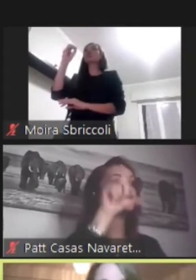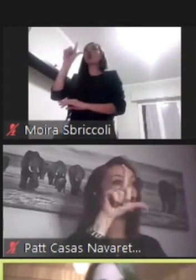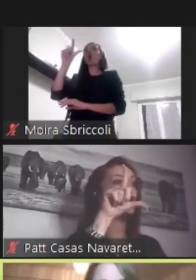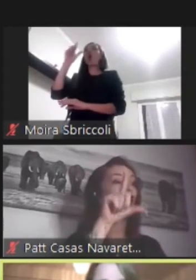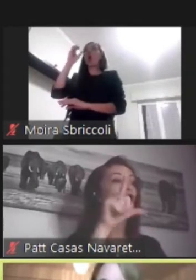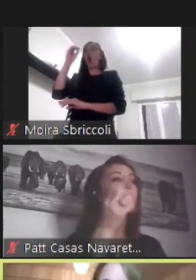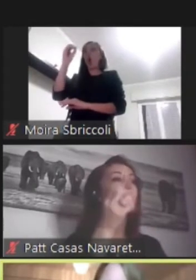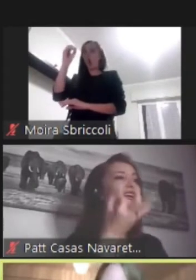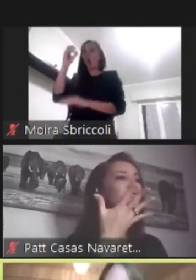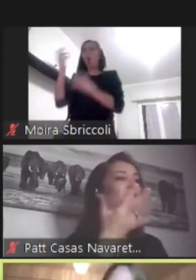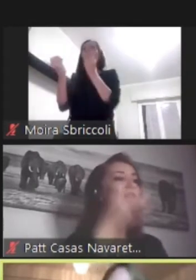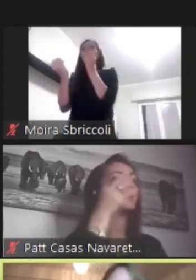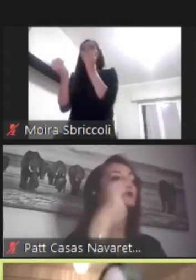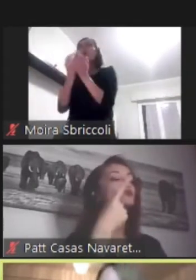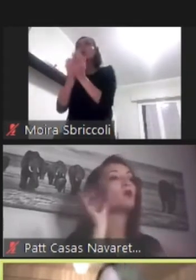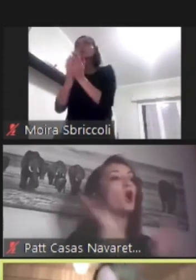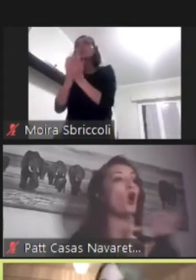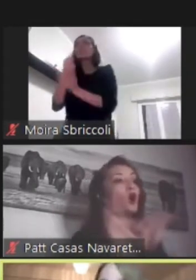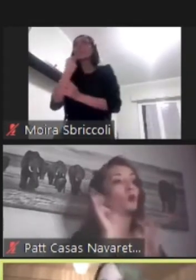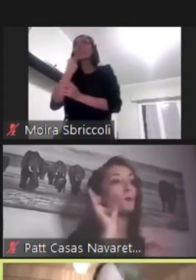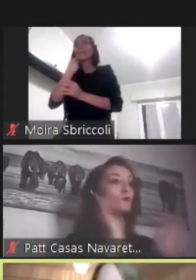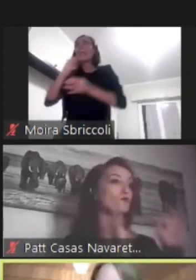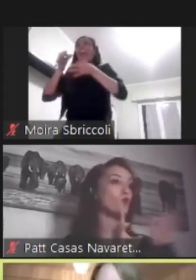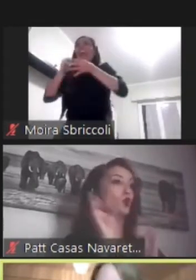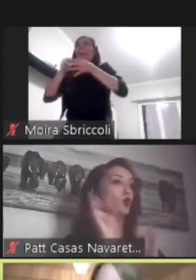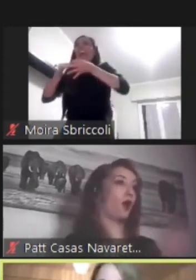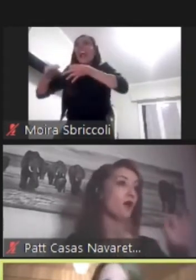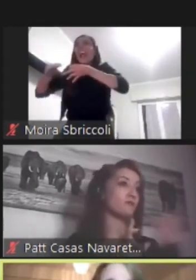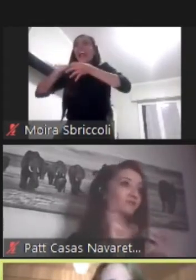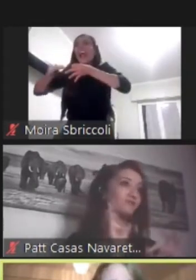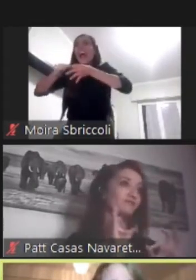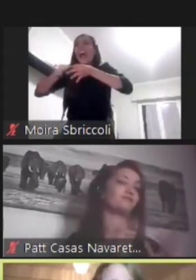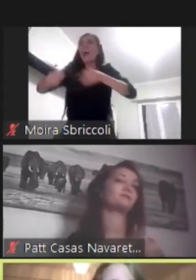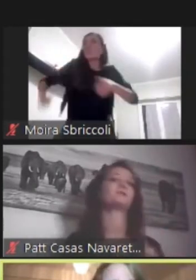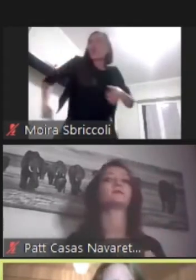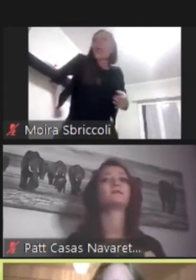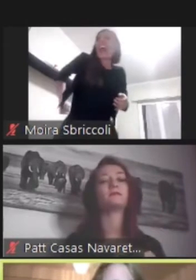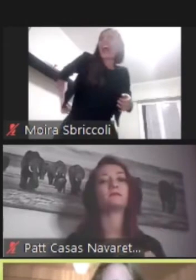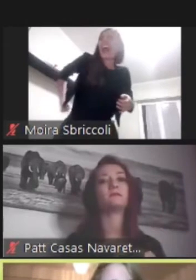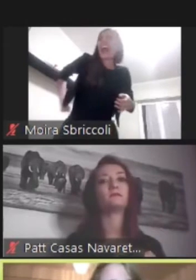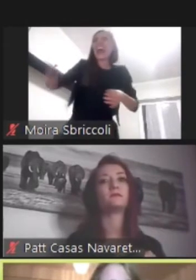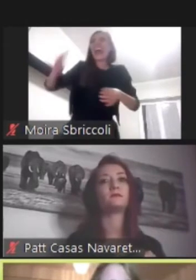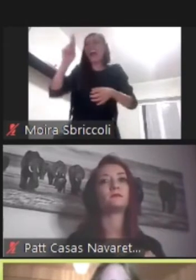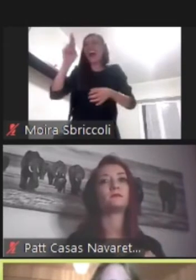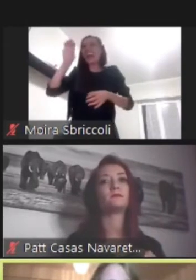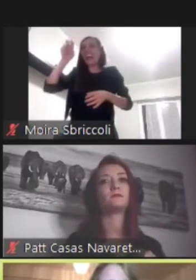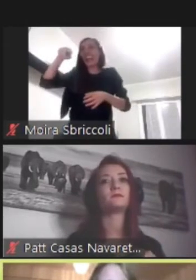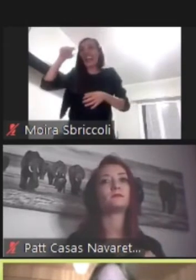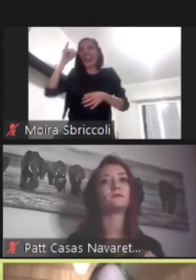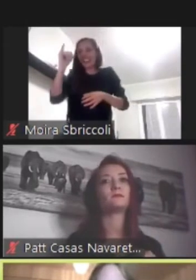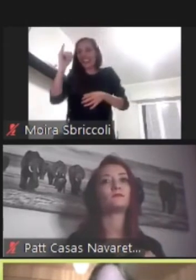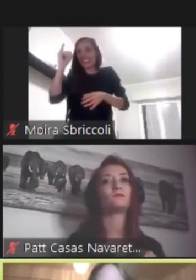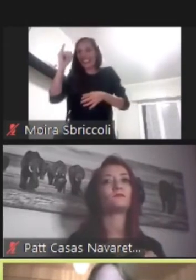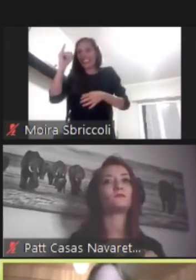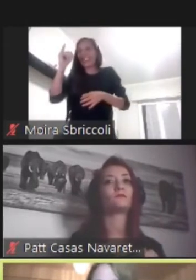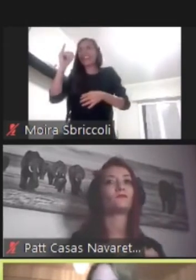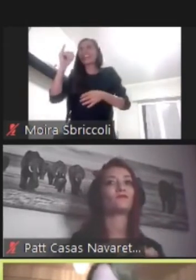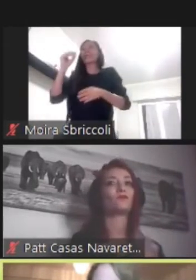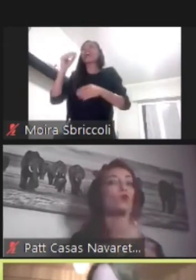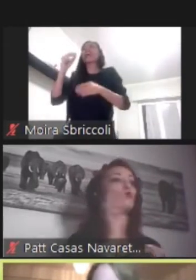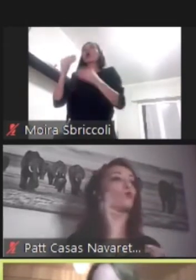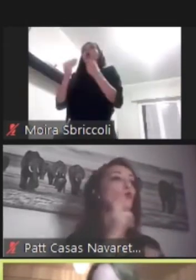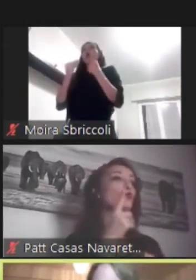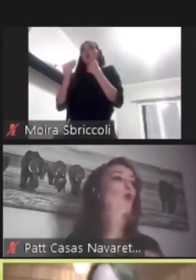could also be released if your blood sugar levels dip low as well. So, do you know